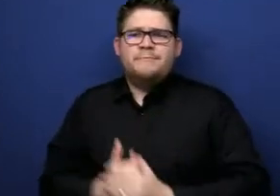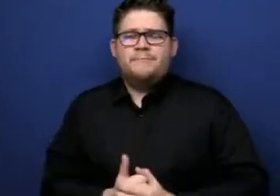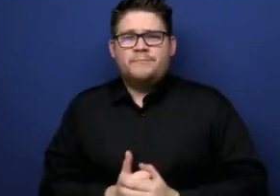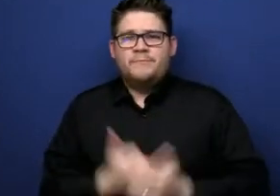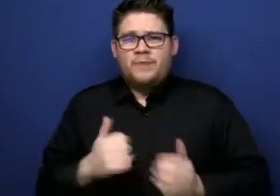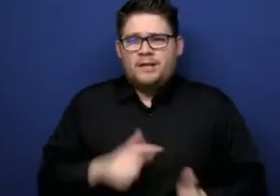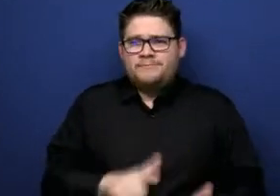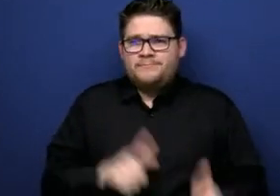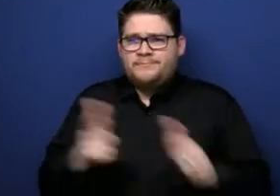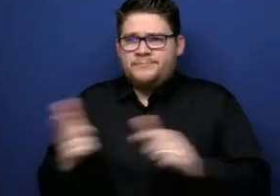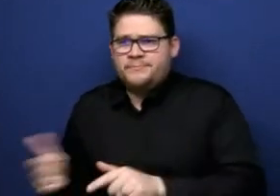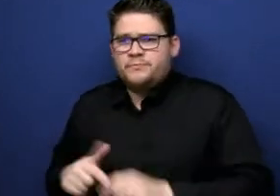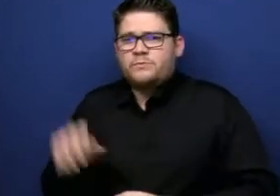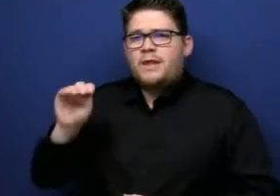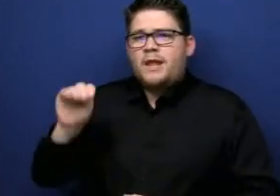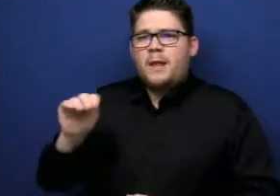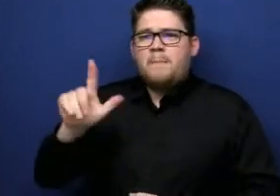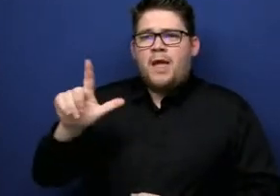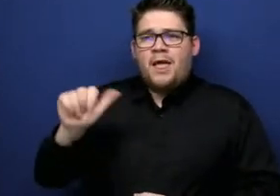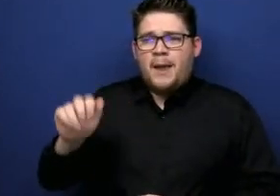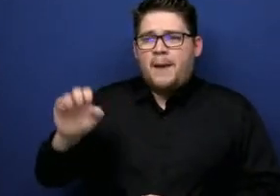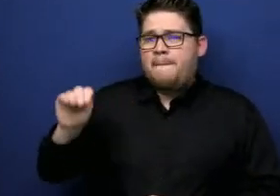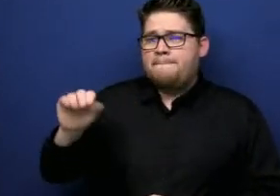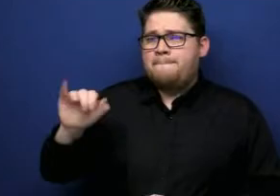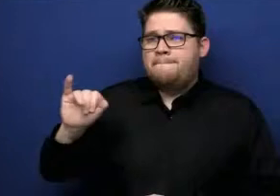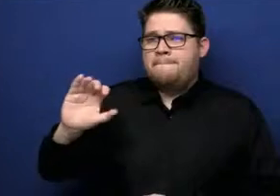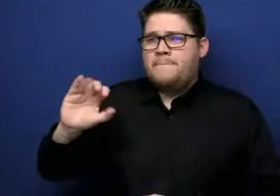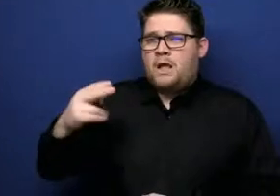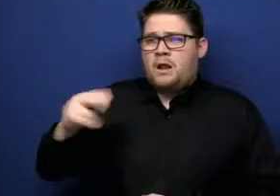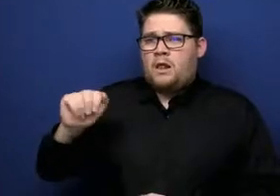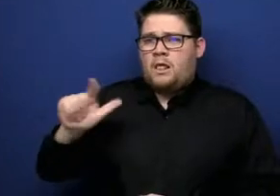Michael Lee from Vancouver Langara.